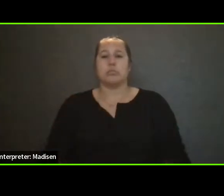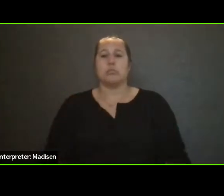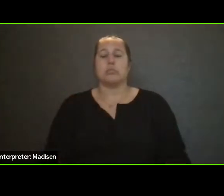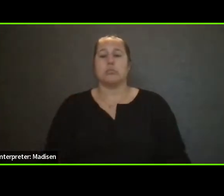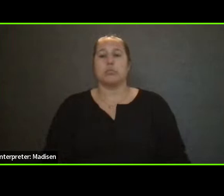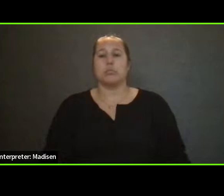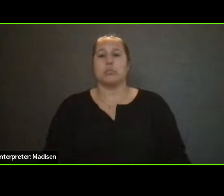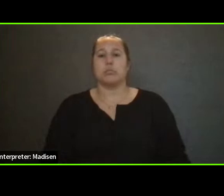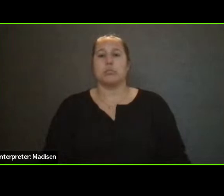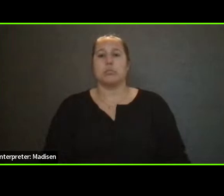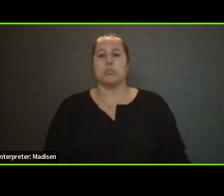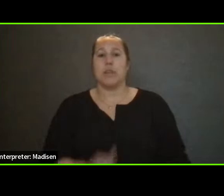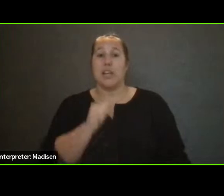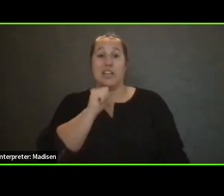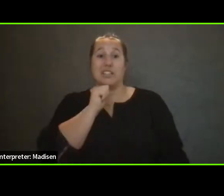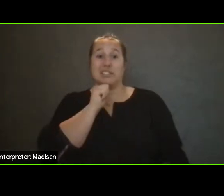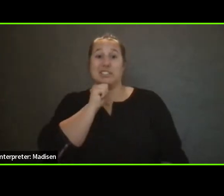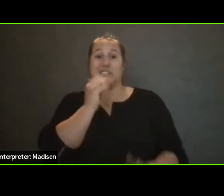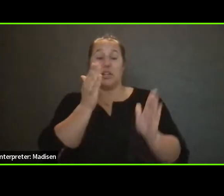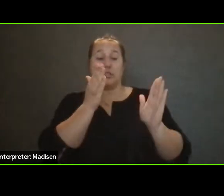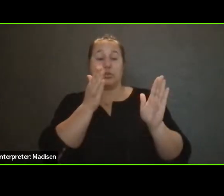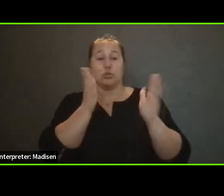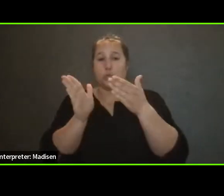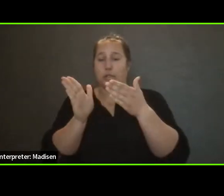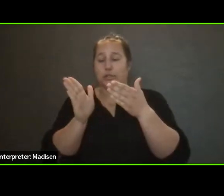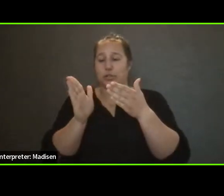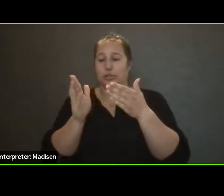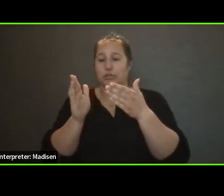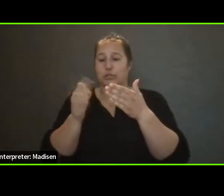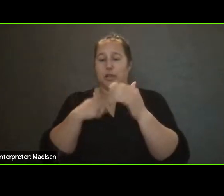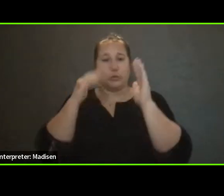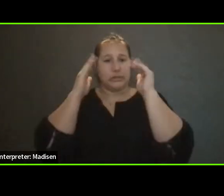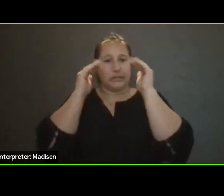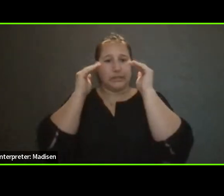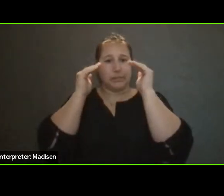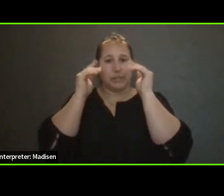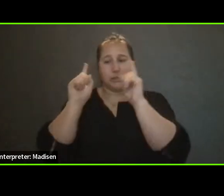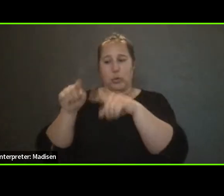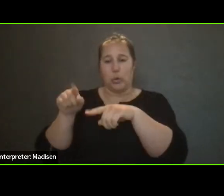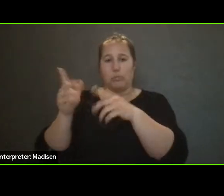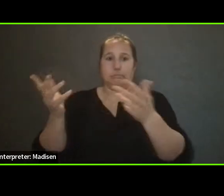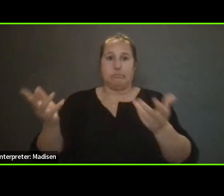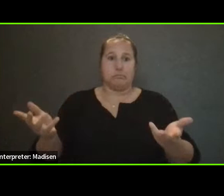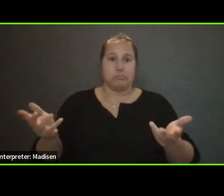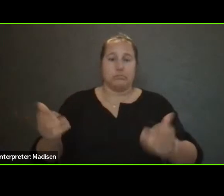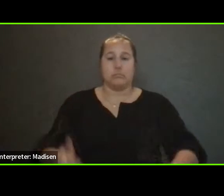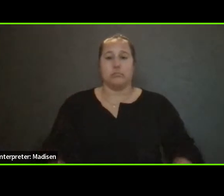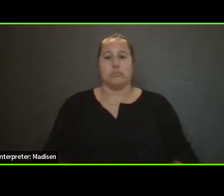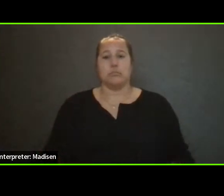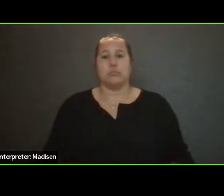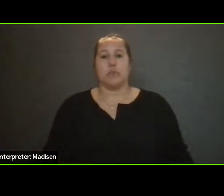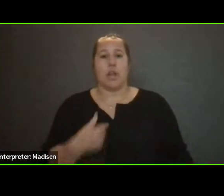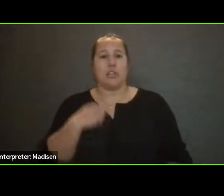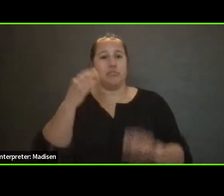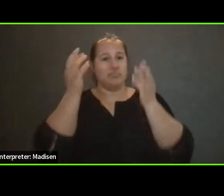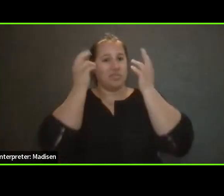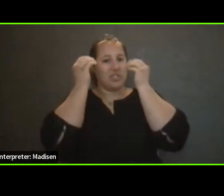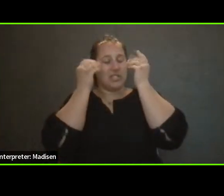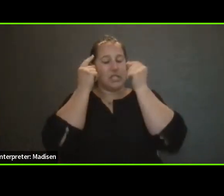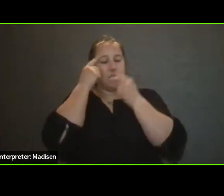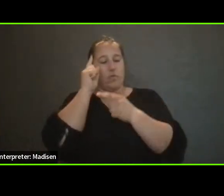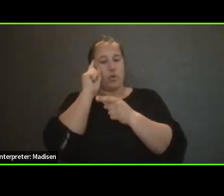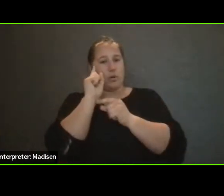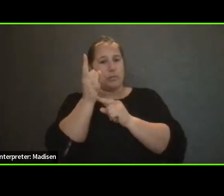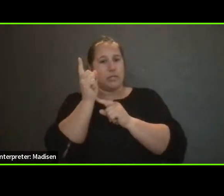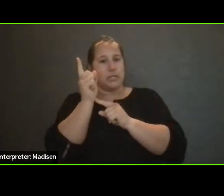That's not the direction I was expecting this to take, so I'll just kind of think for a minute about what's the